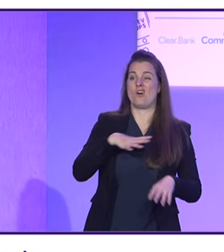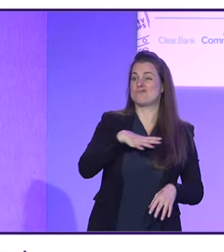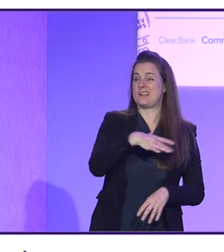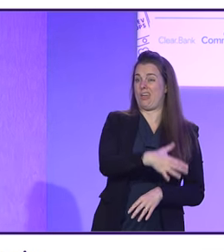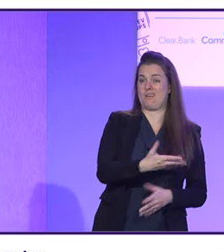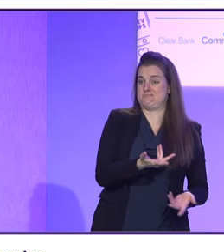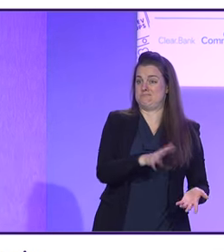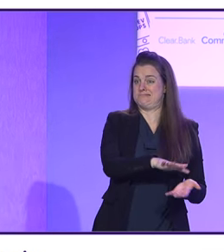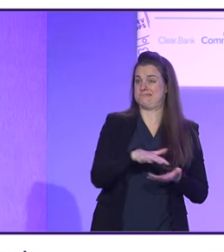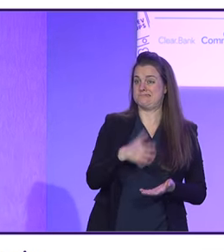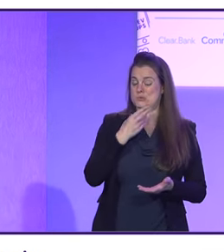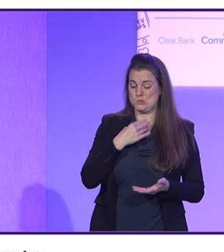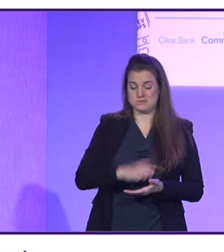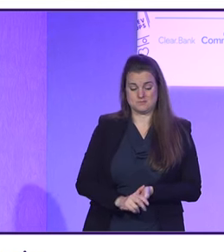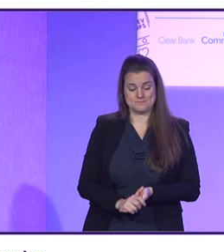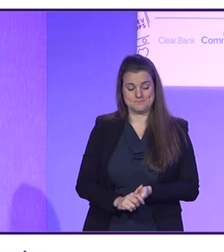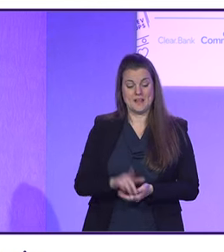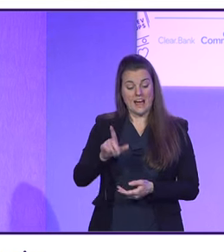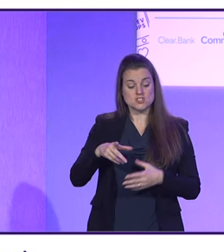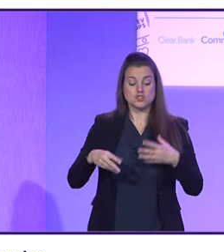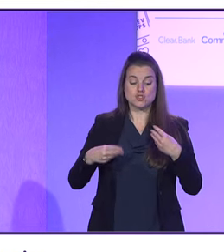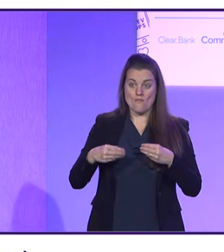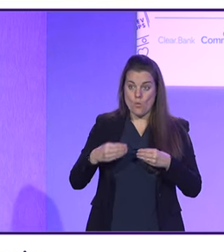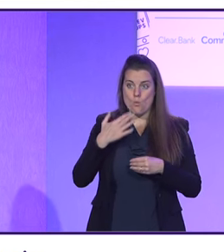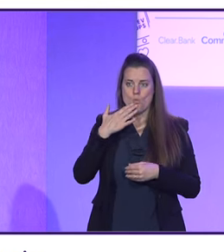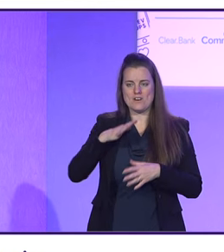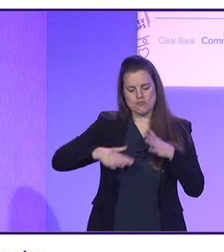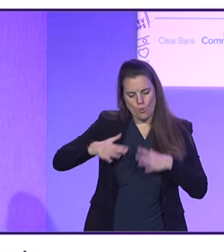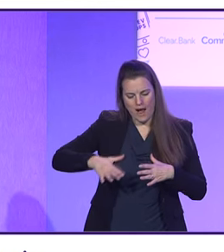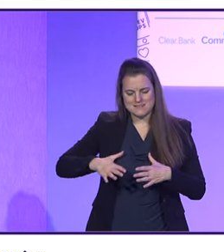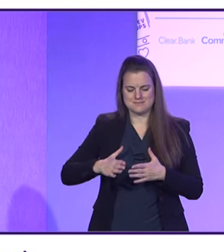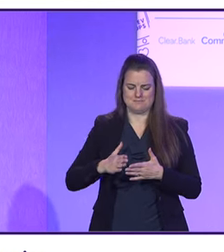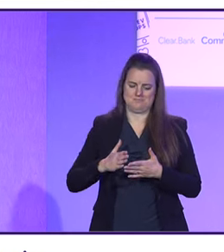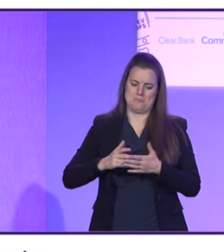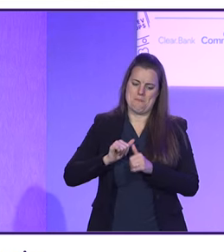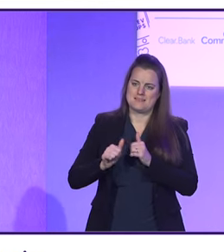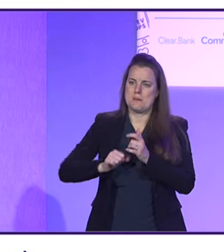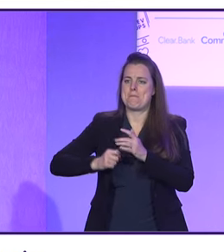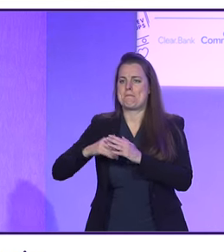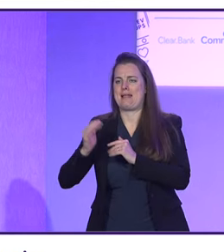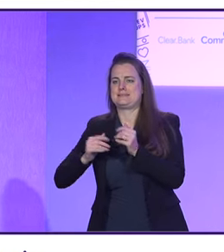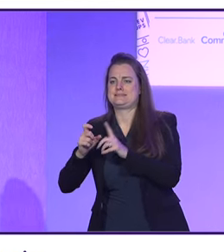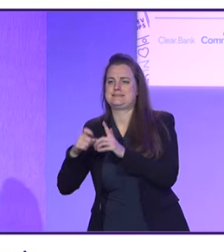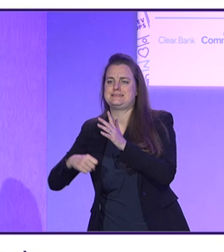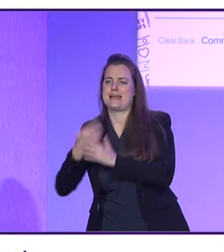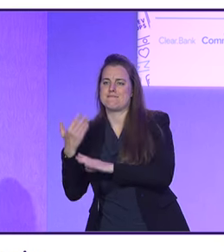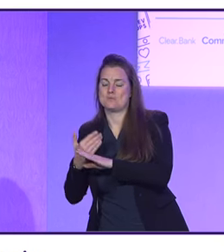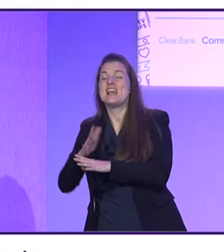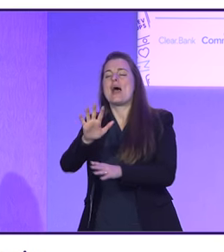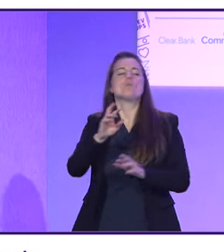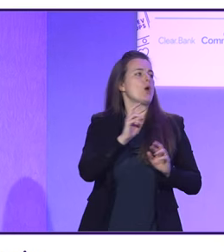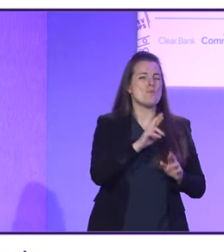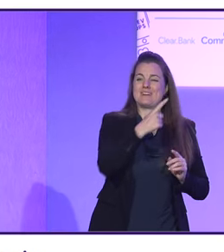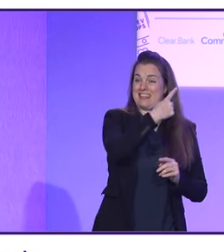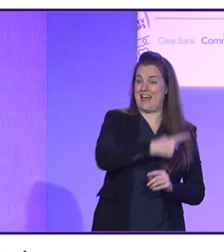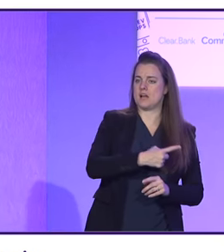extensibility. I hope that that has reduced some level of the buzzword for you. I'm sure there's much more. Please come tell me